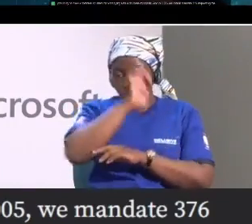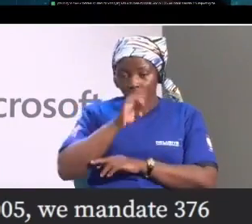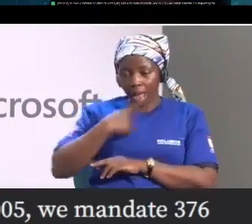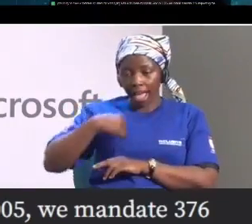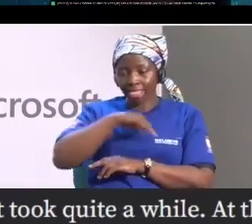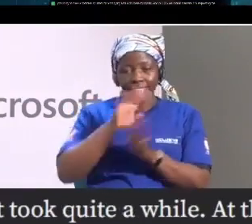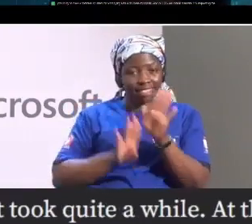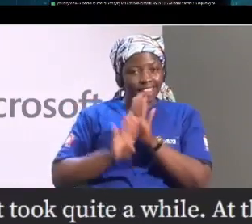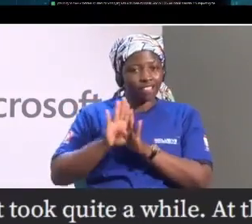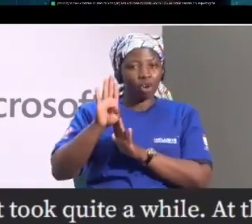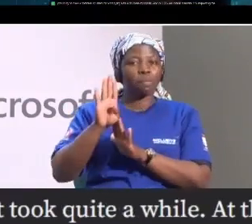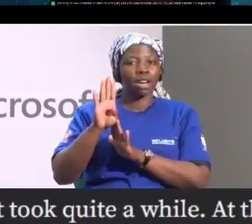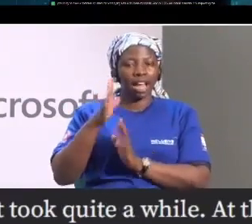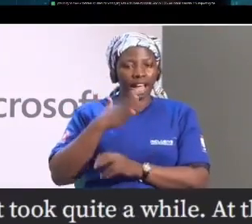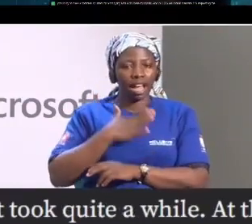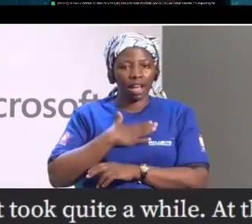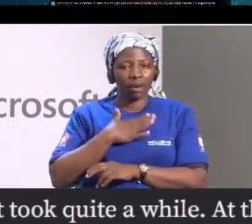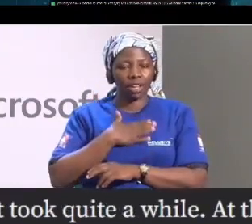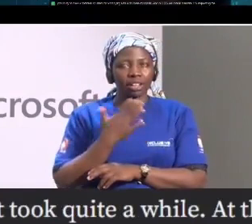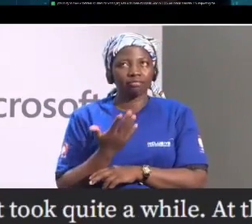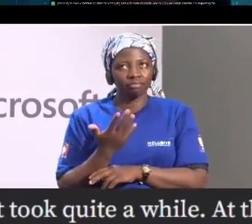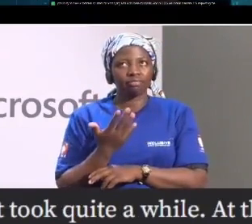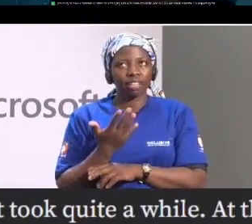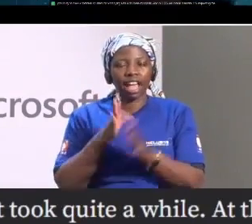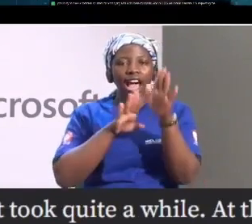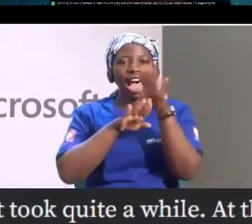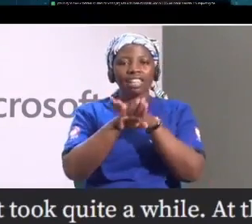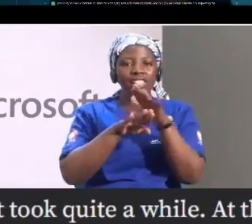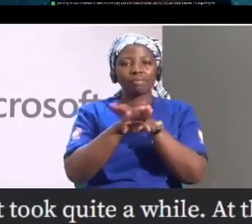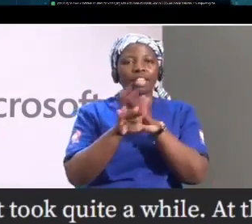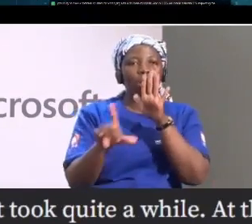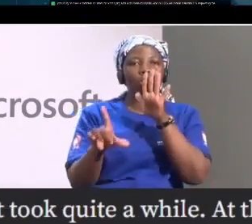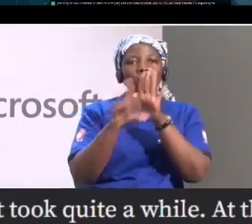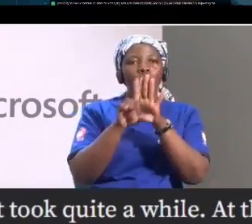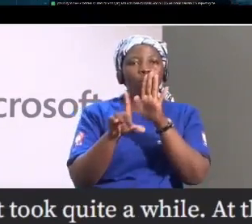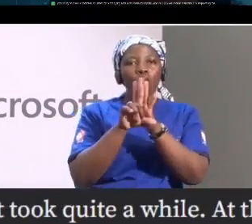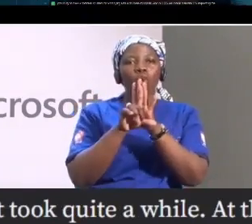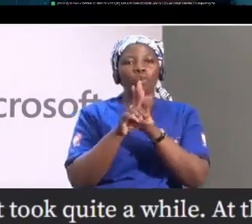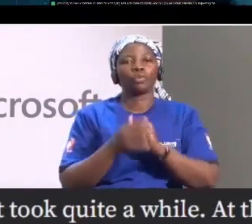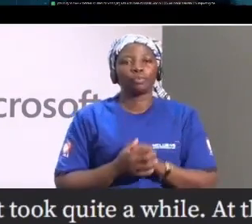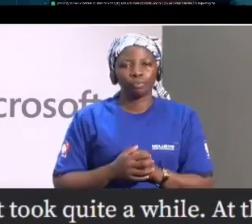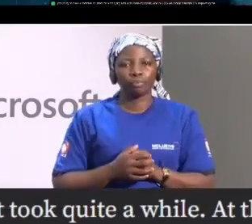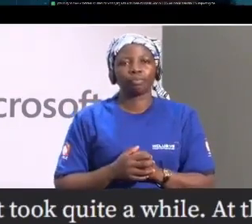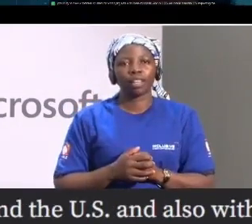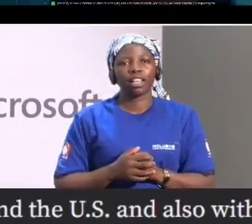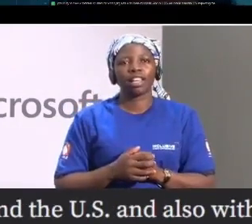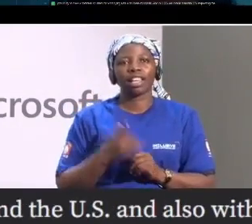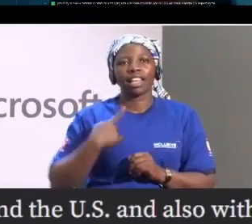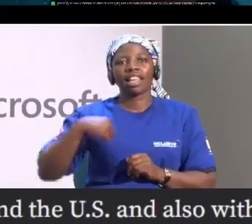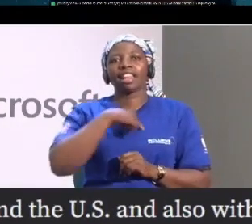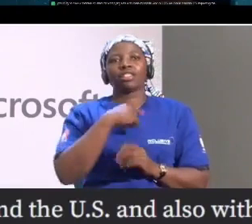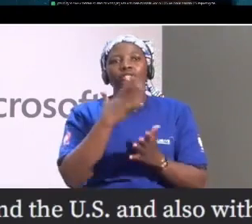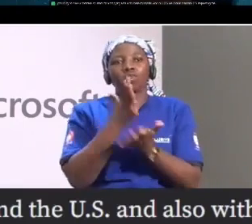also our, let's say, accessibility legislative framework. And we